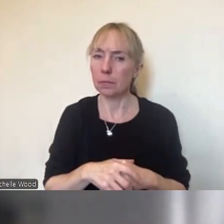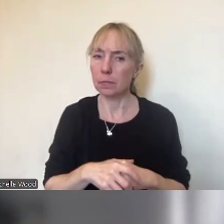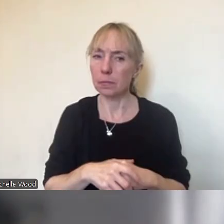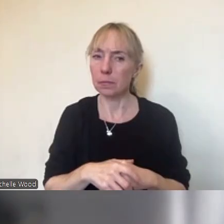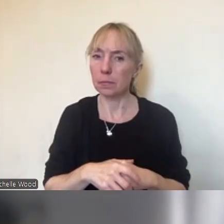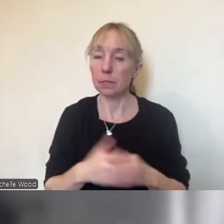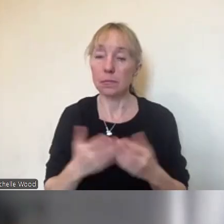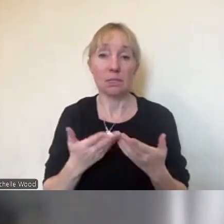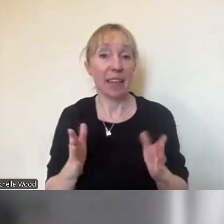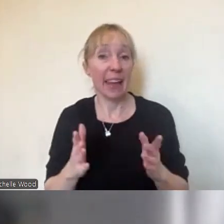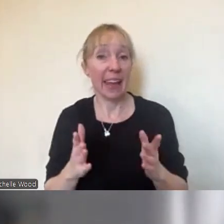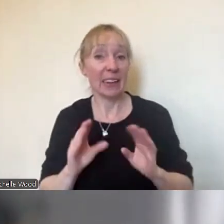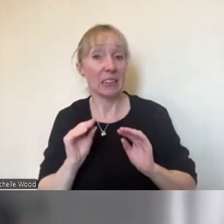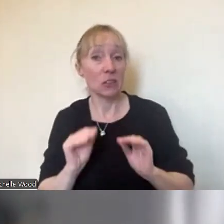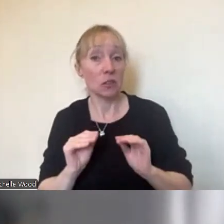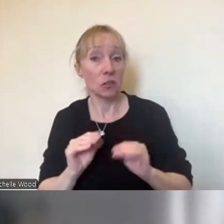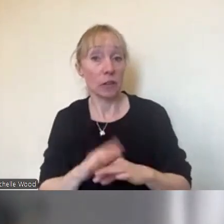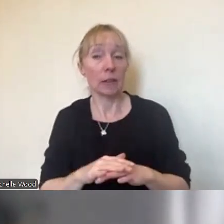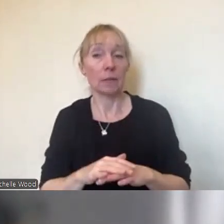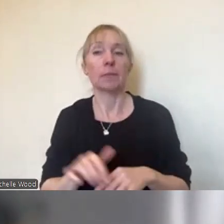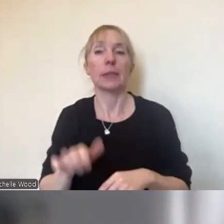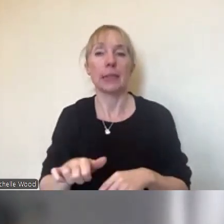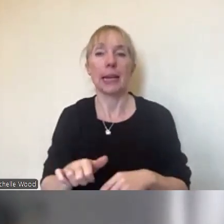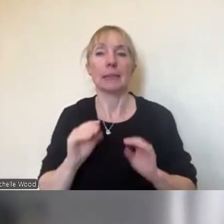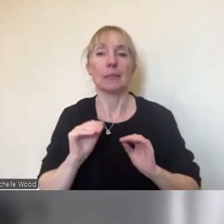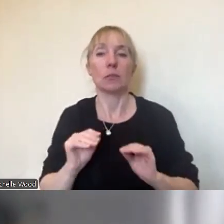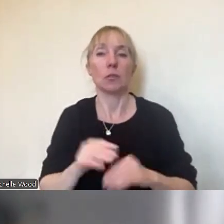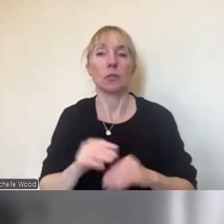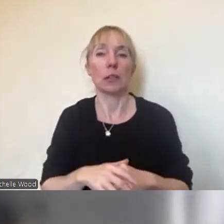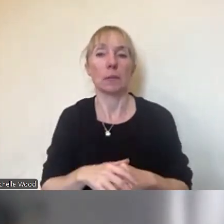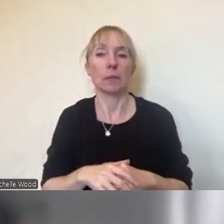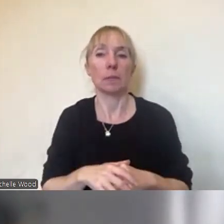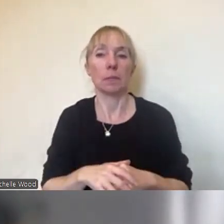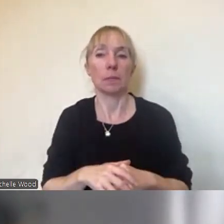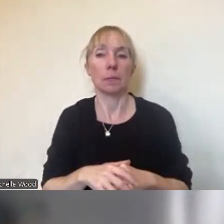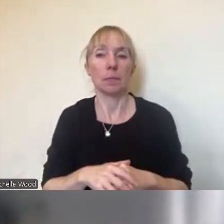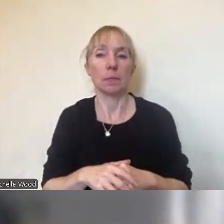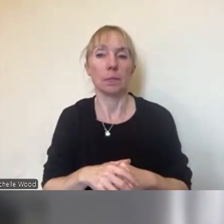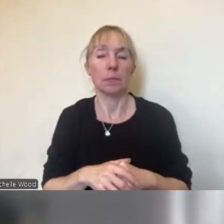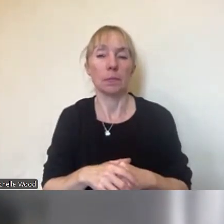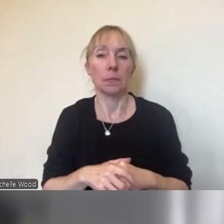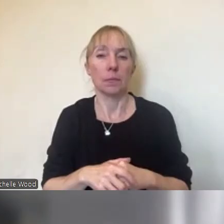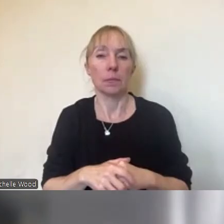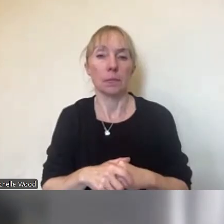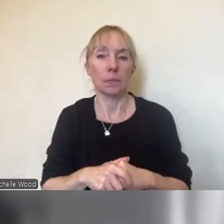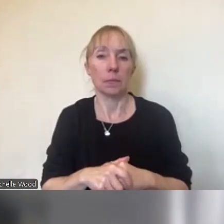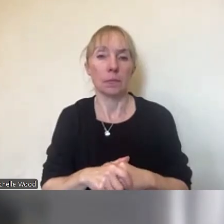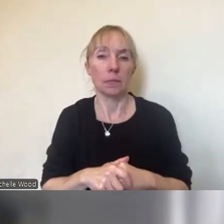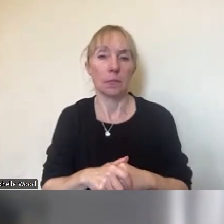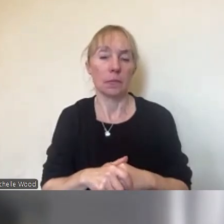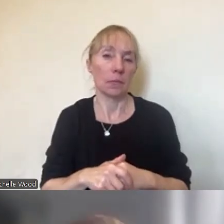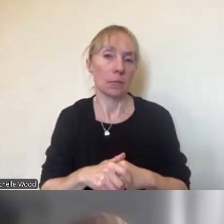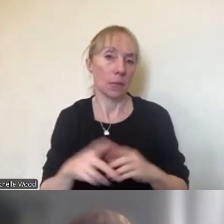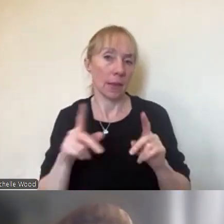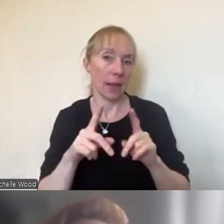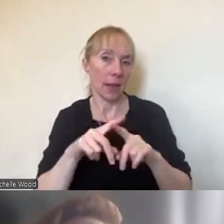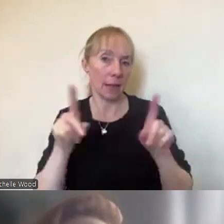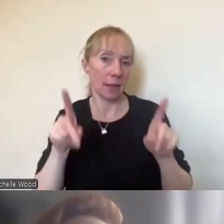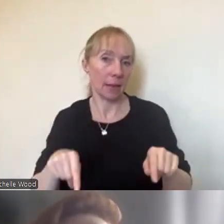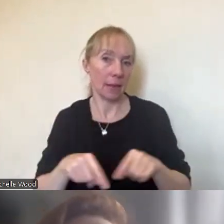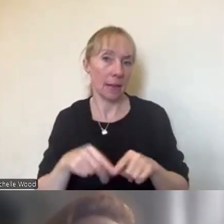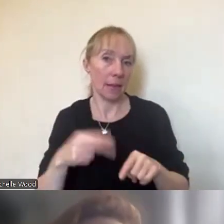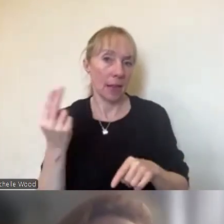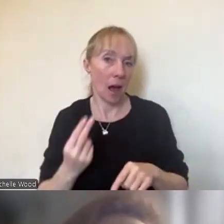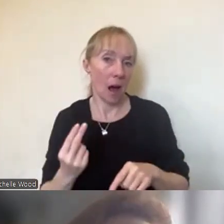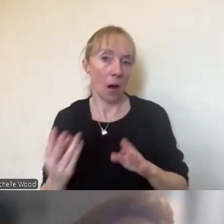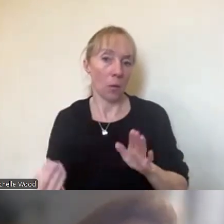was there any tutoring? But I guess tutoring. So there was, yes. And then I think pieces of art were put into the New Moon magazine,